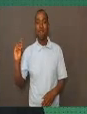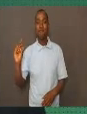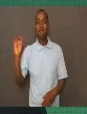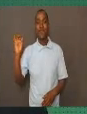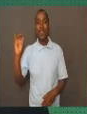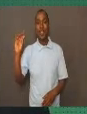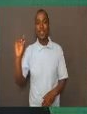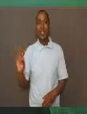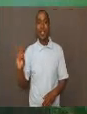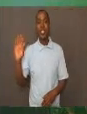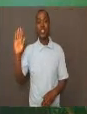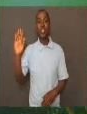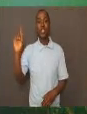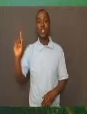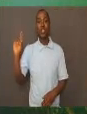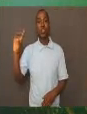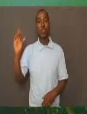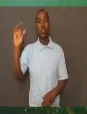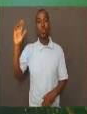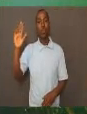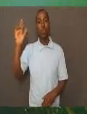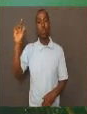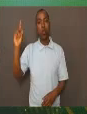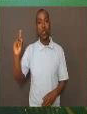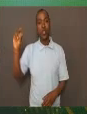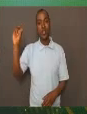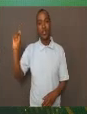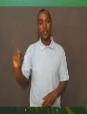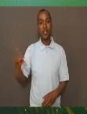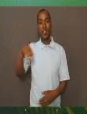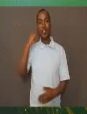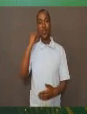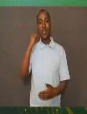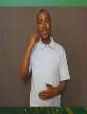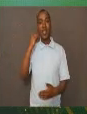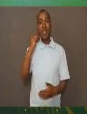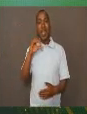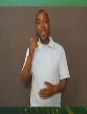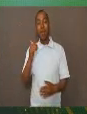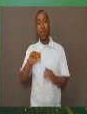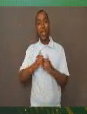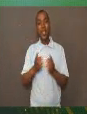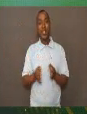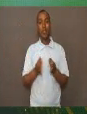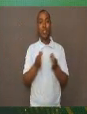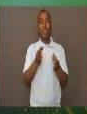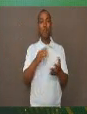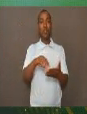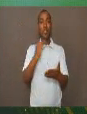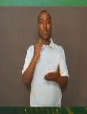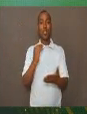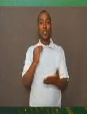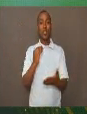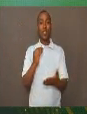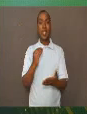and chancroid. We learned about how they are transmitted and what